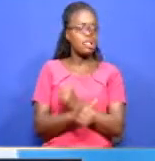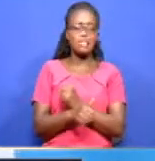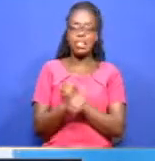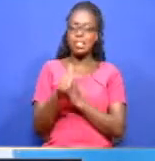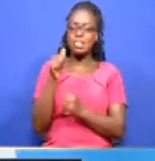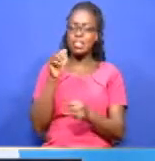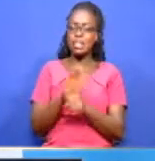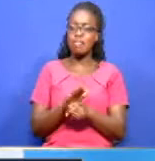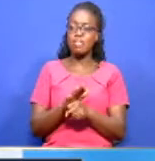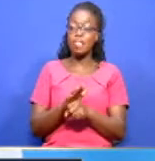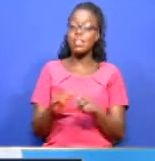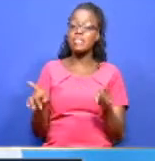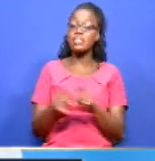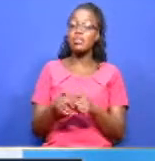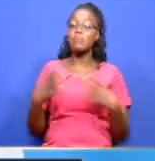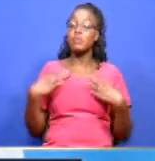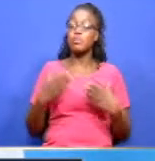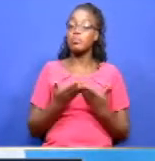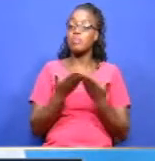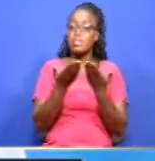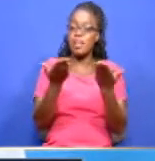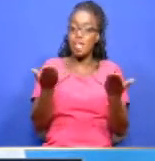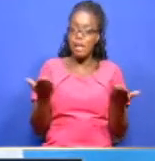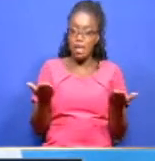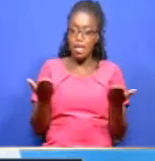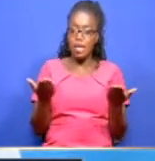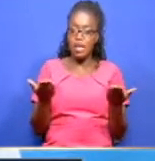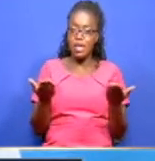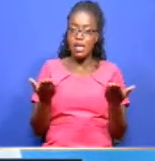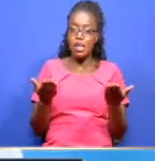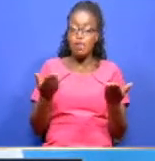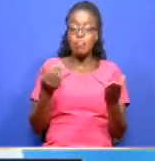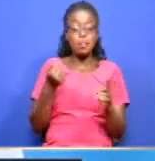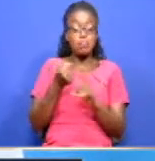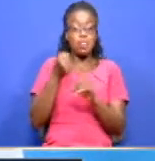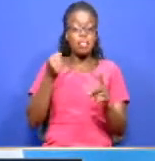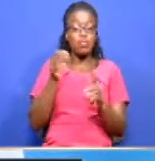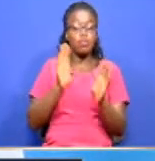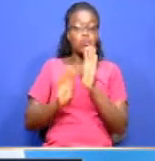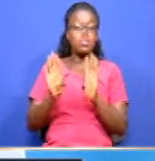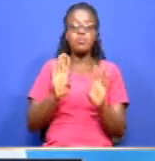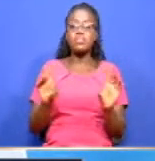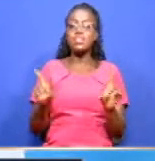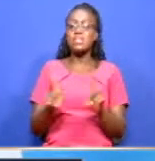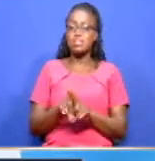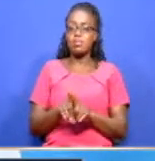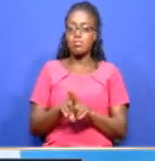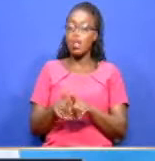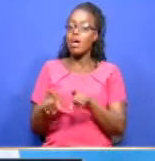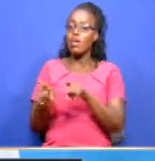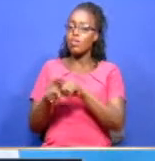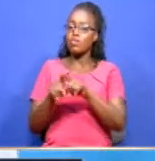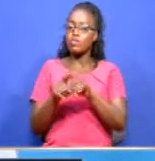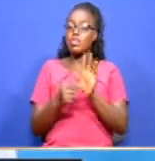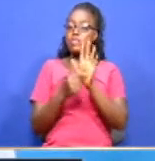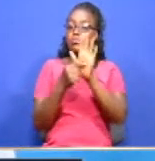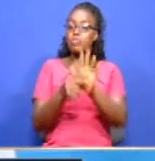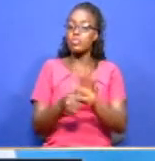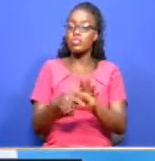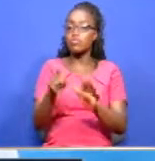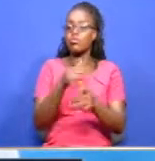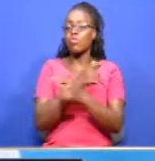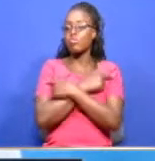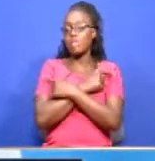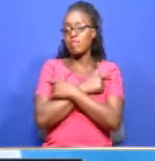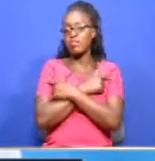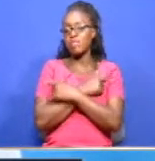to tell such people too that by acting in this manner, you are also exposing your loved ones